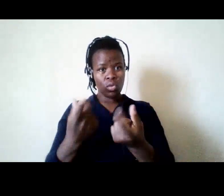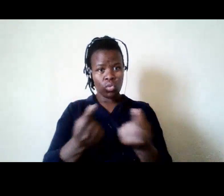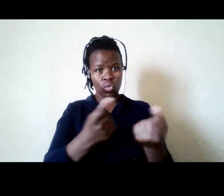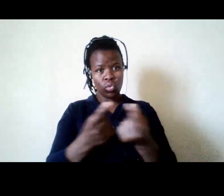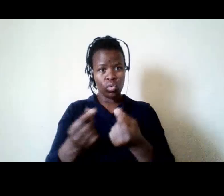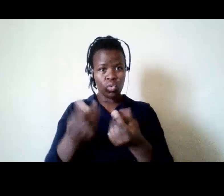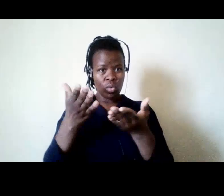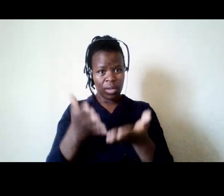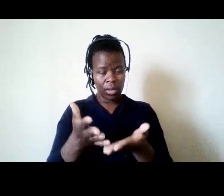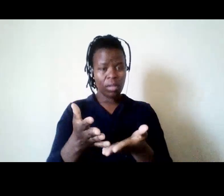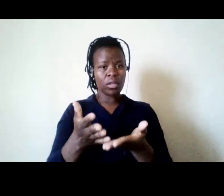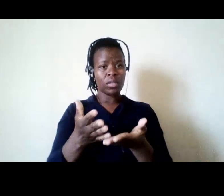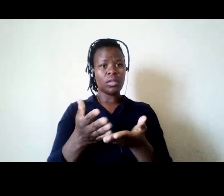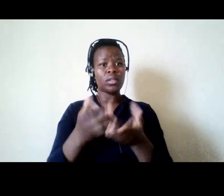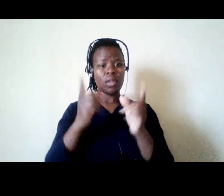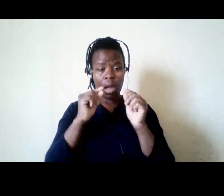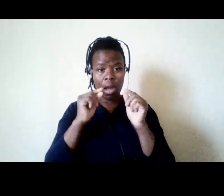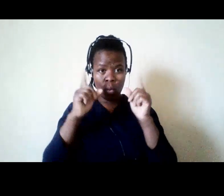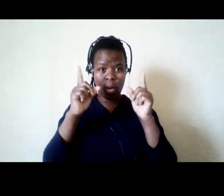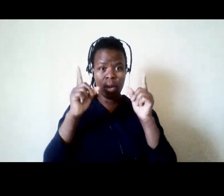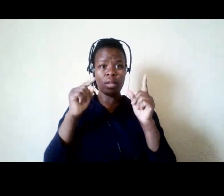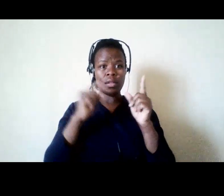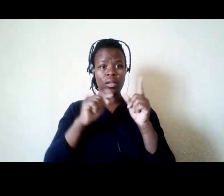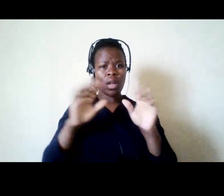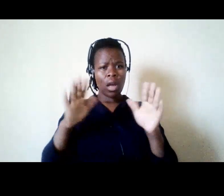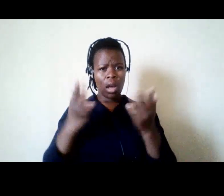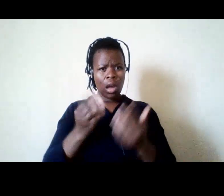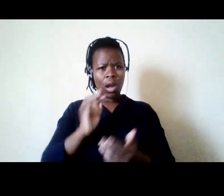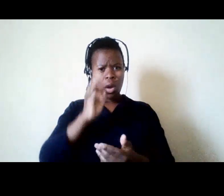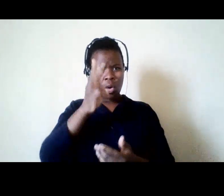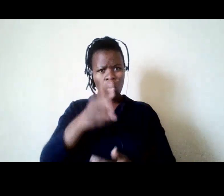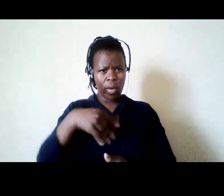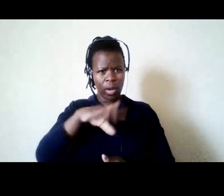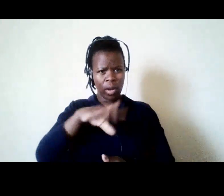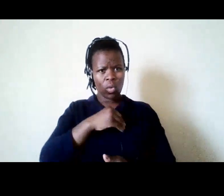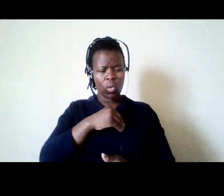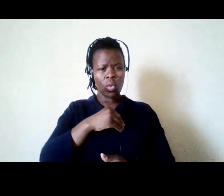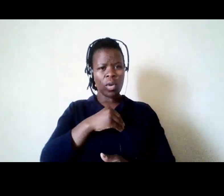those awareness, how are we going to avoid